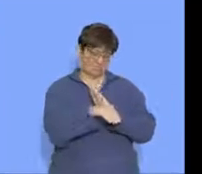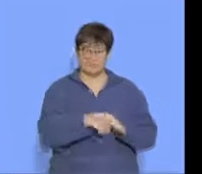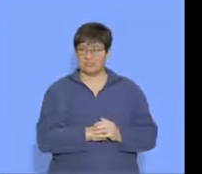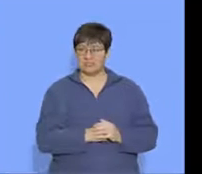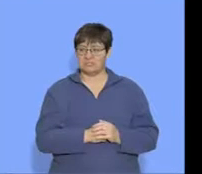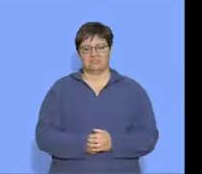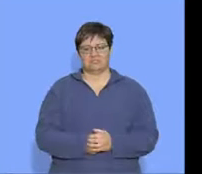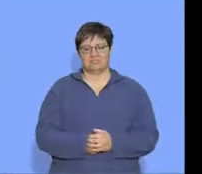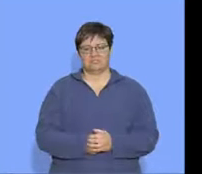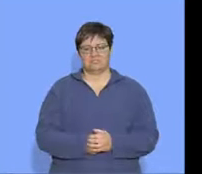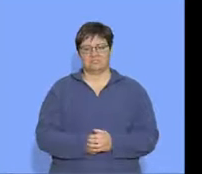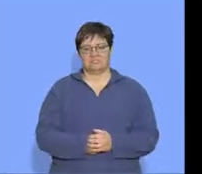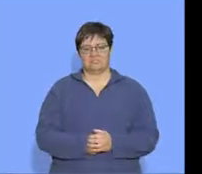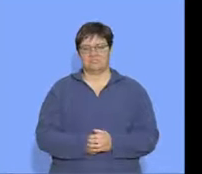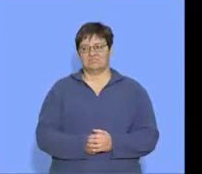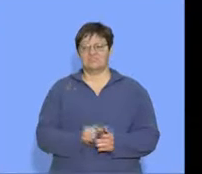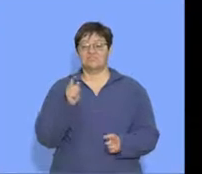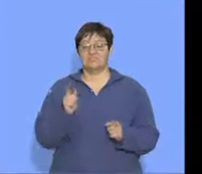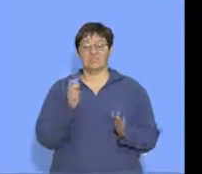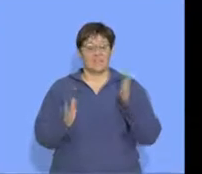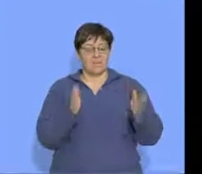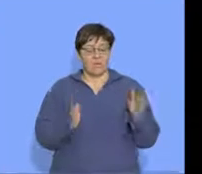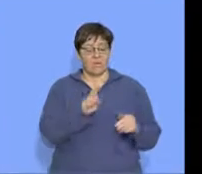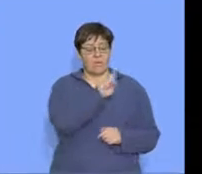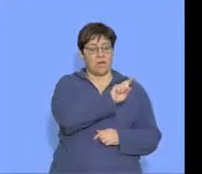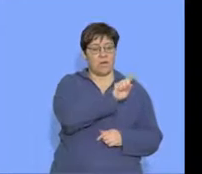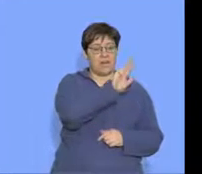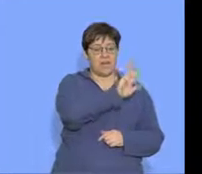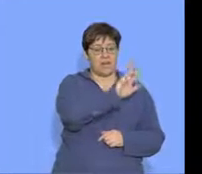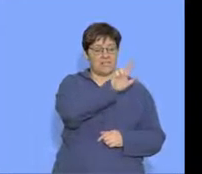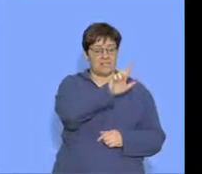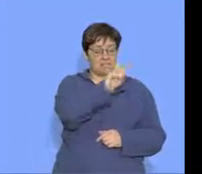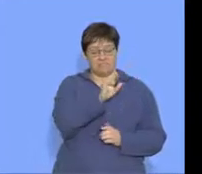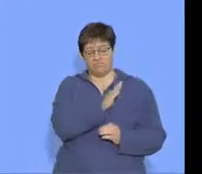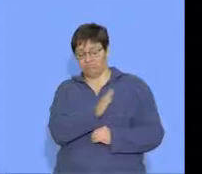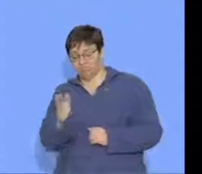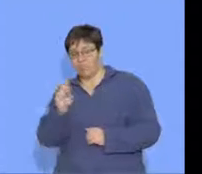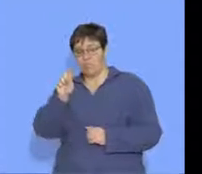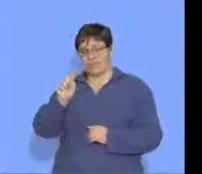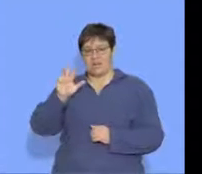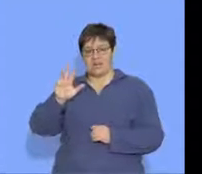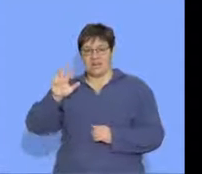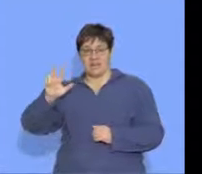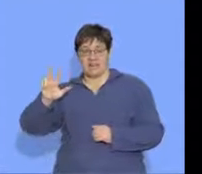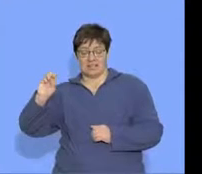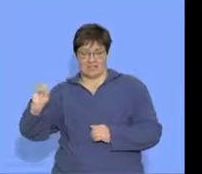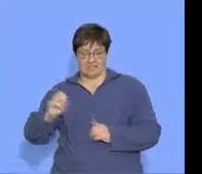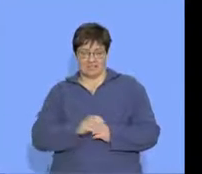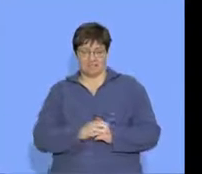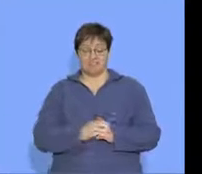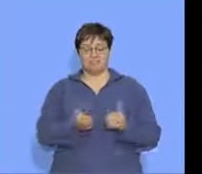it's much steeper. And that's between 1970 and 1980. Let's move on to the next question.